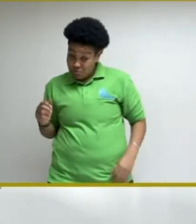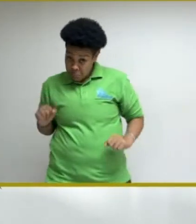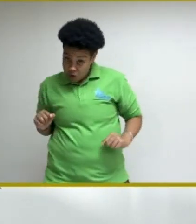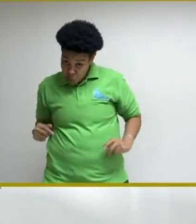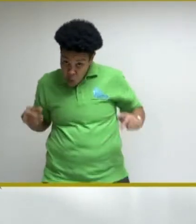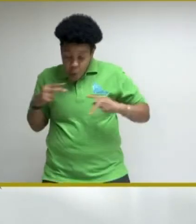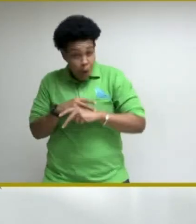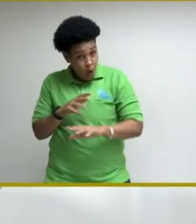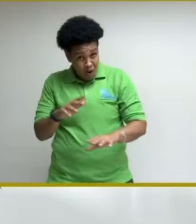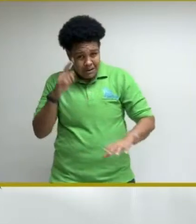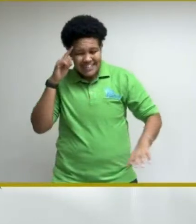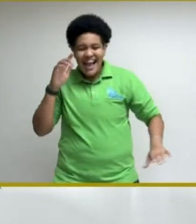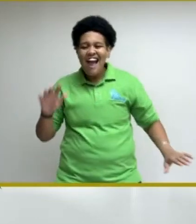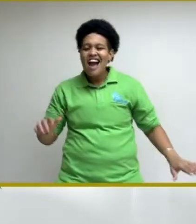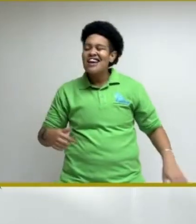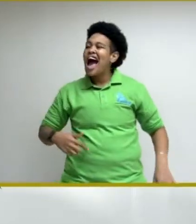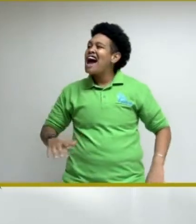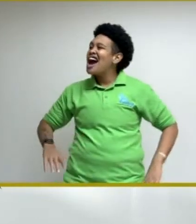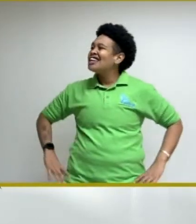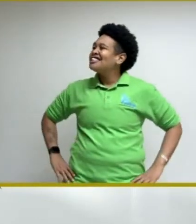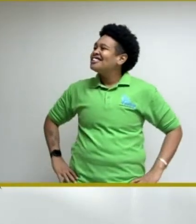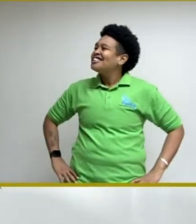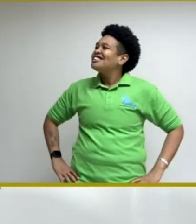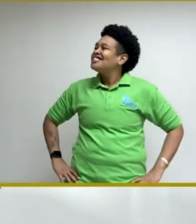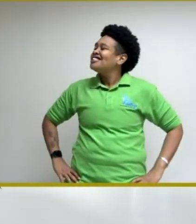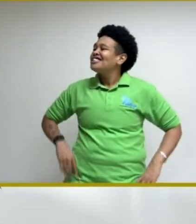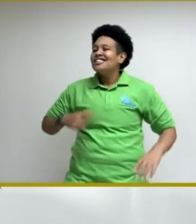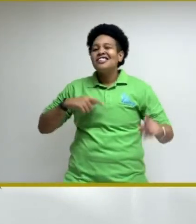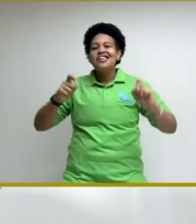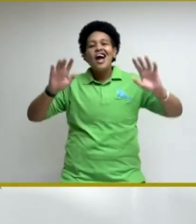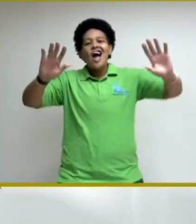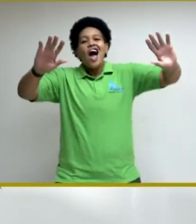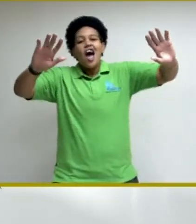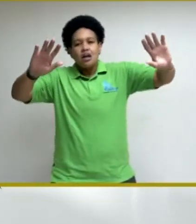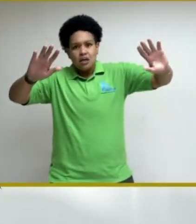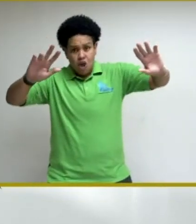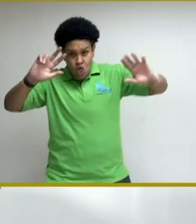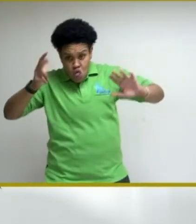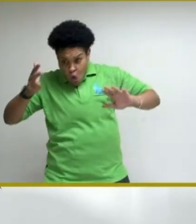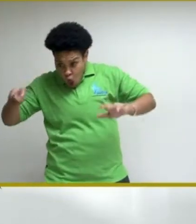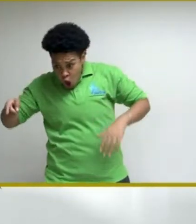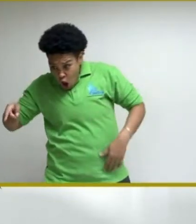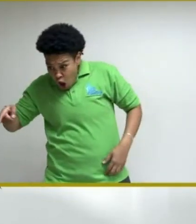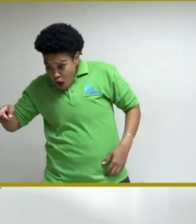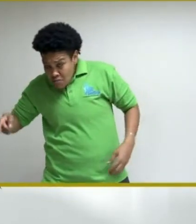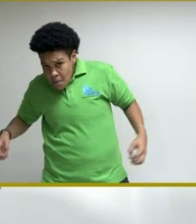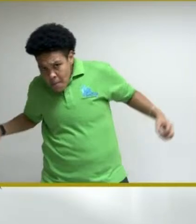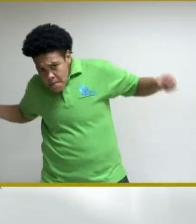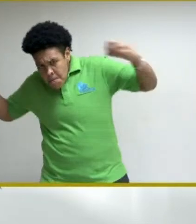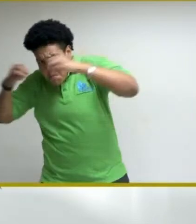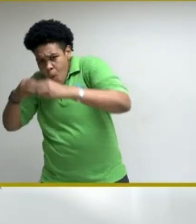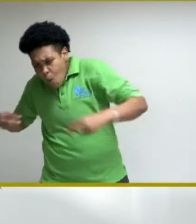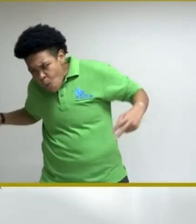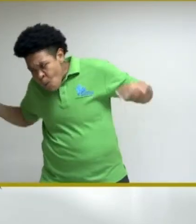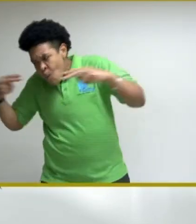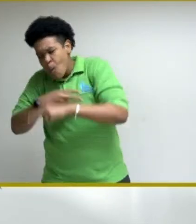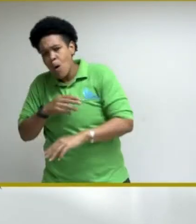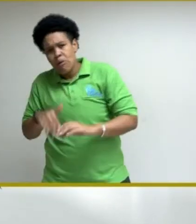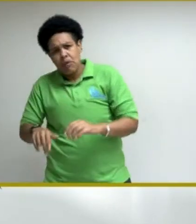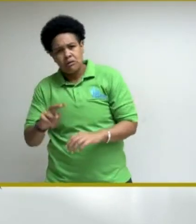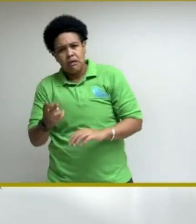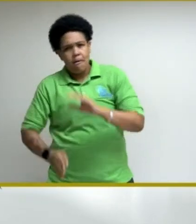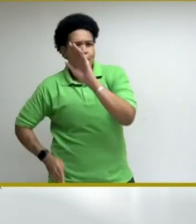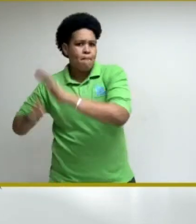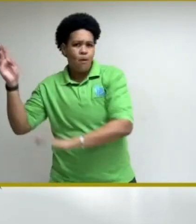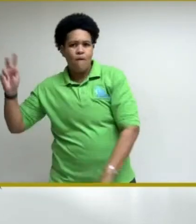do not have a third wave, which would likely be worse than the second. And we came close to being